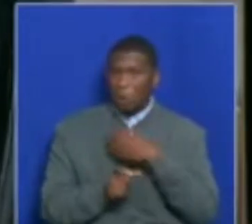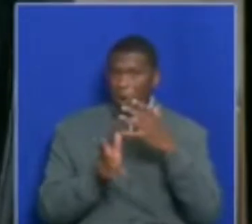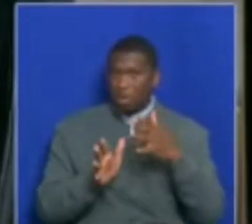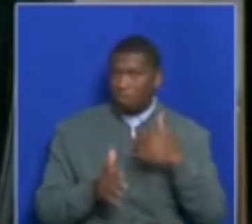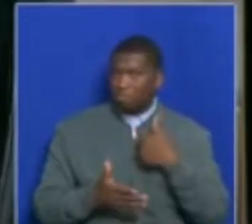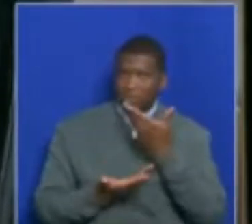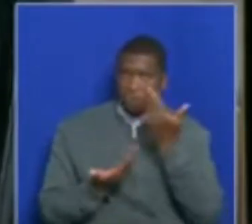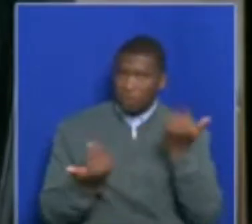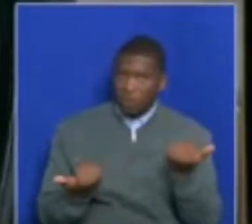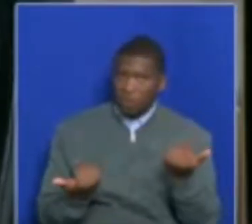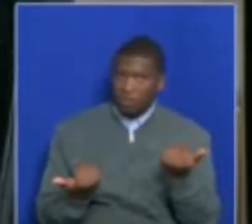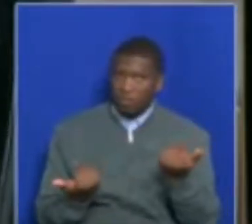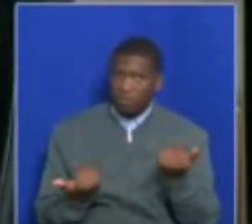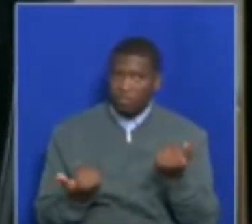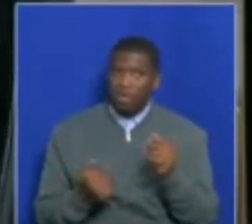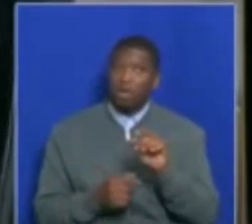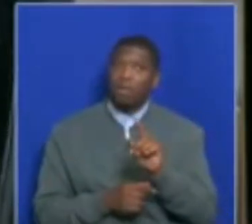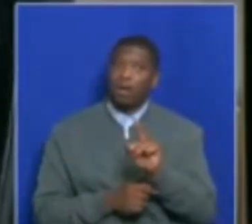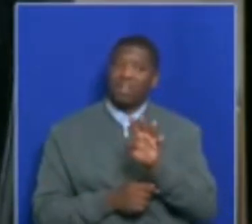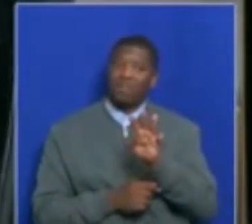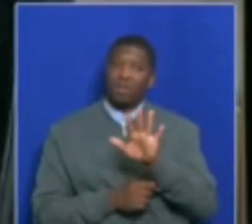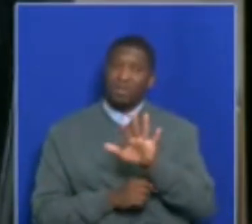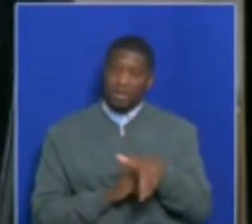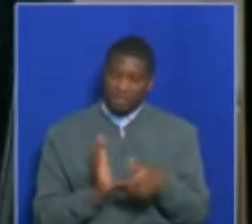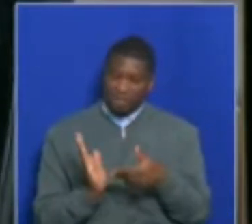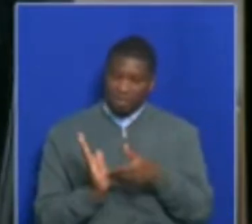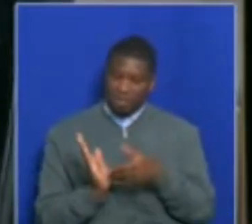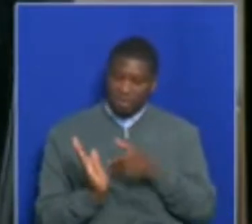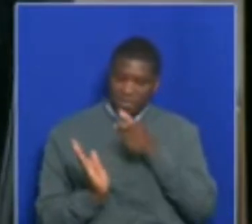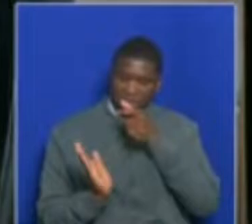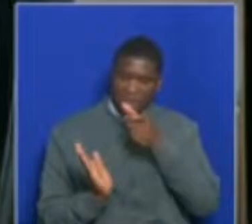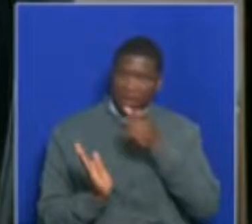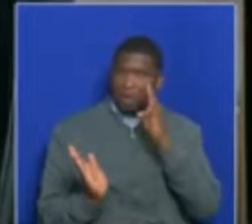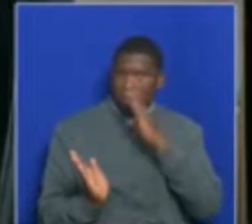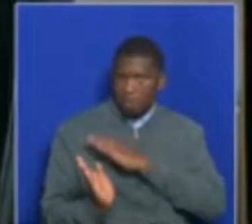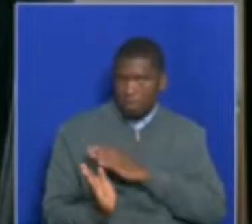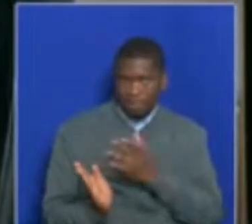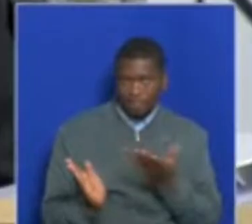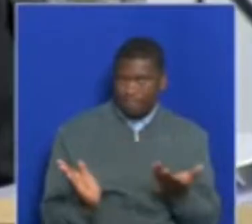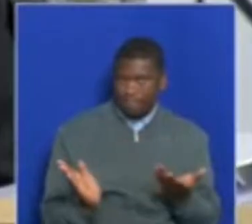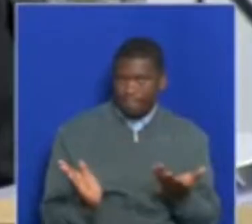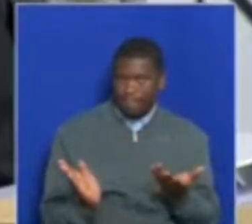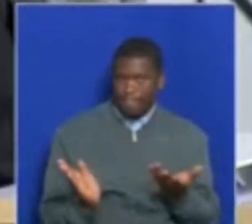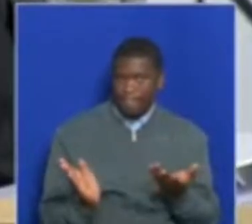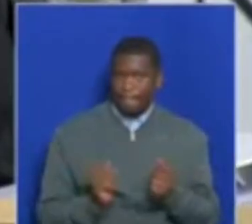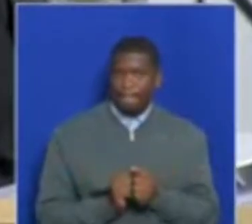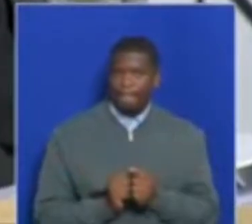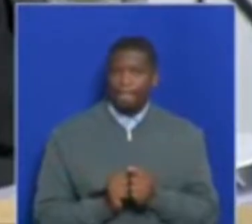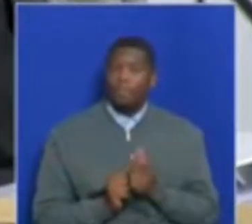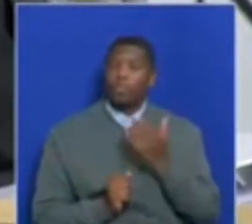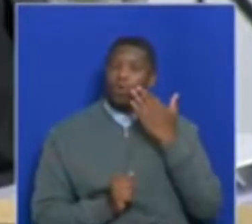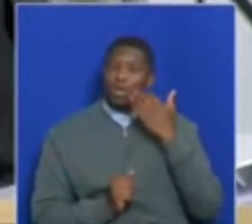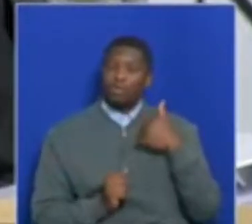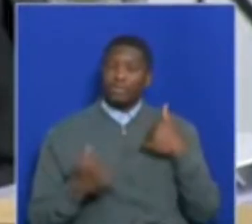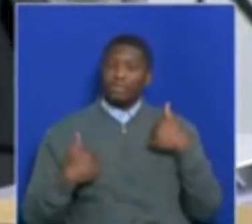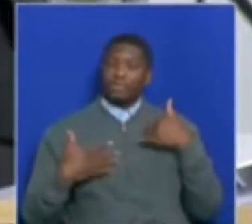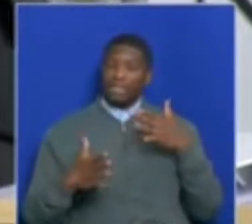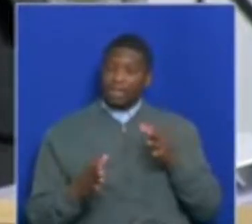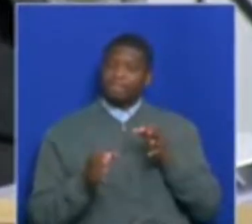in 45, that's where you mentioned the threats. In my initial statement, Chair, I indicated